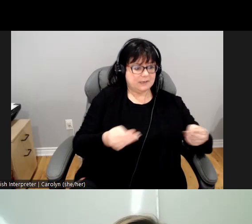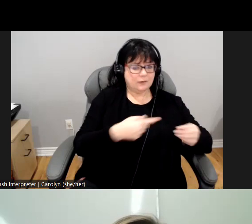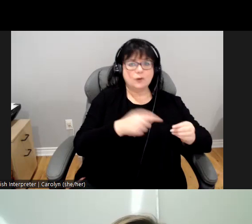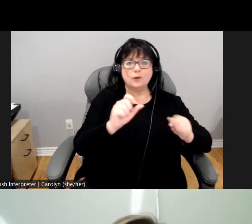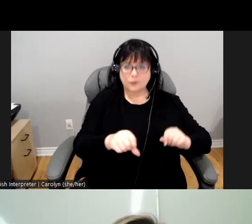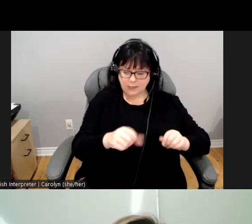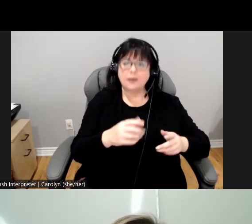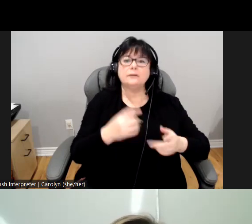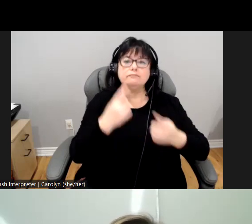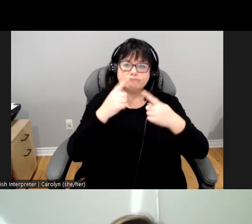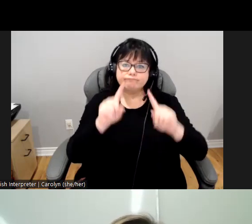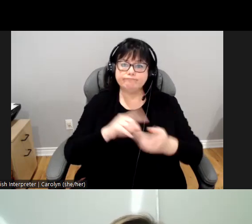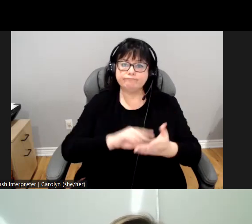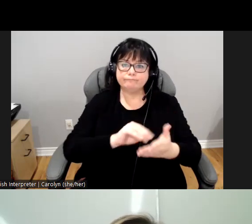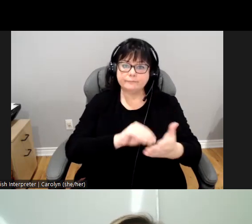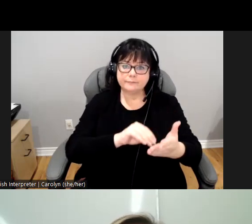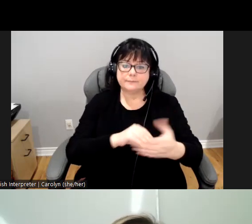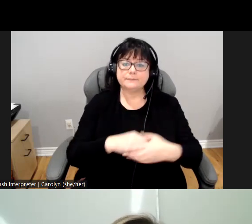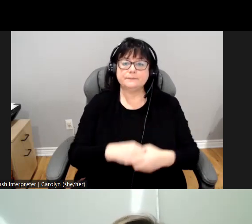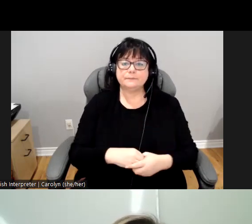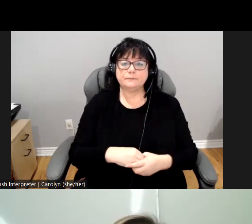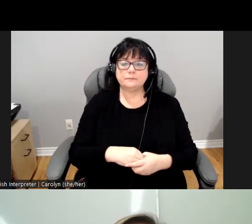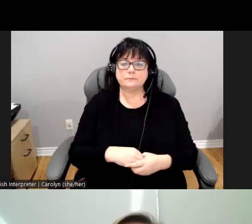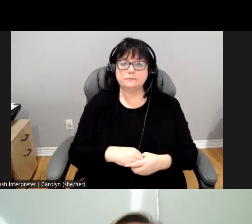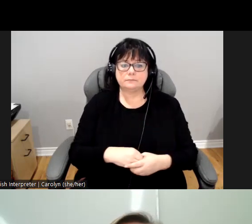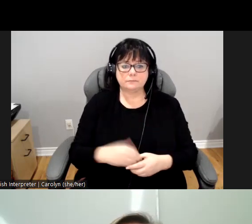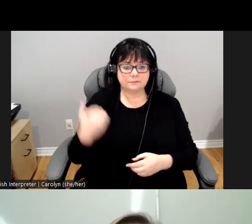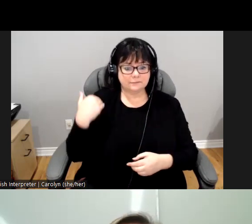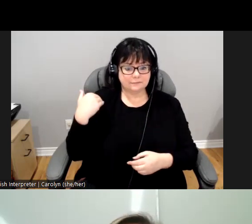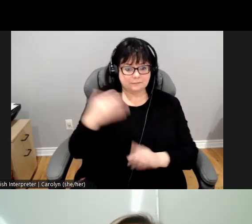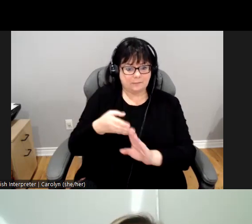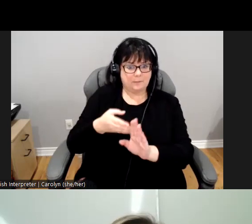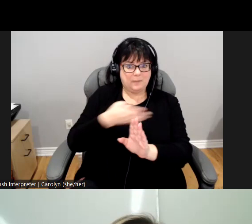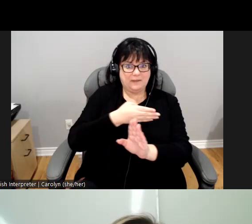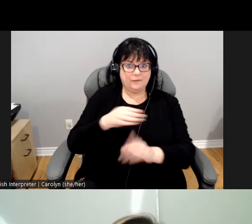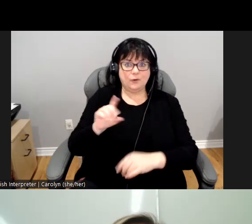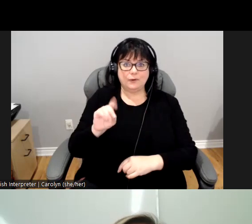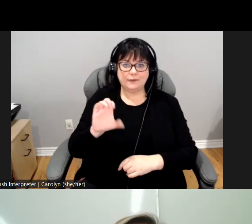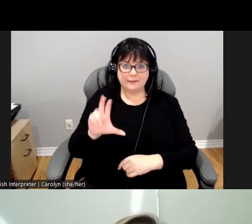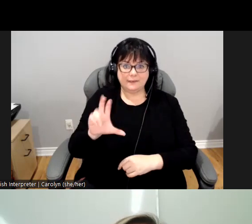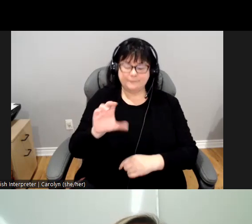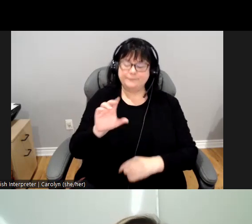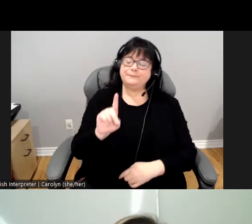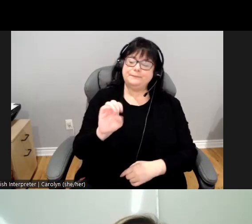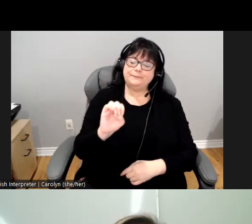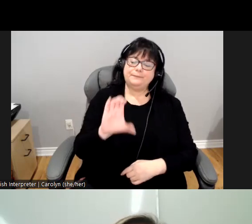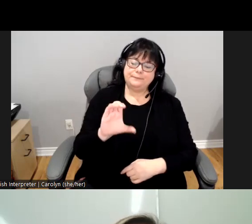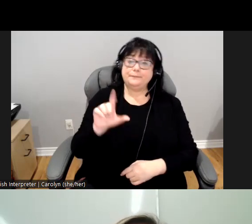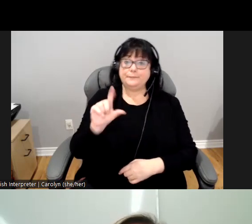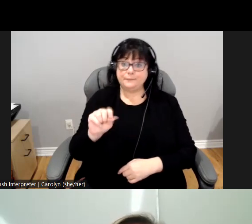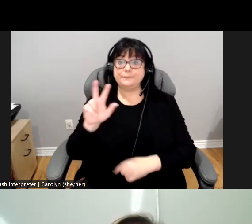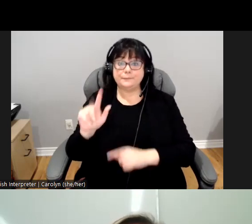the recent LBS guideline change that happened in December of 2023, the guidelines